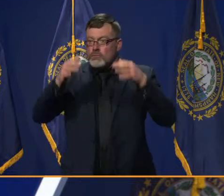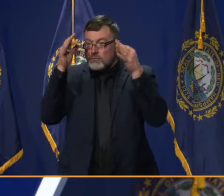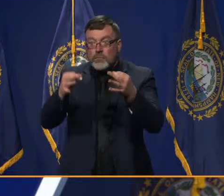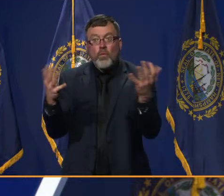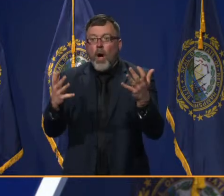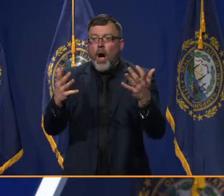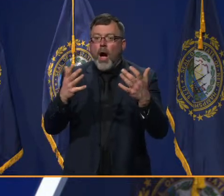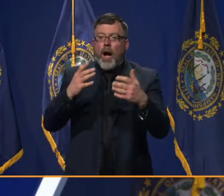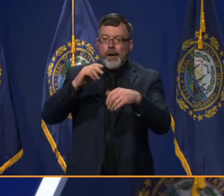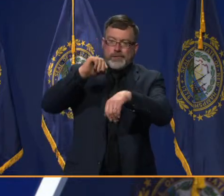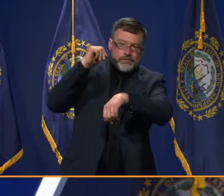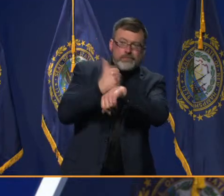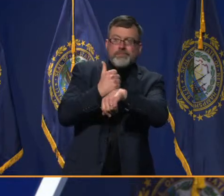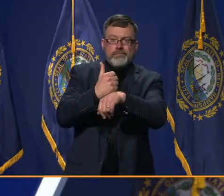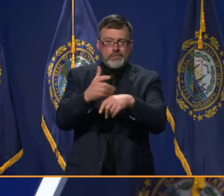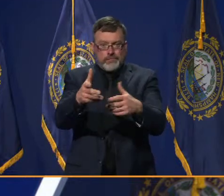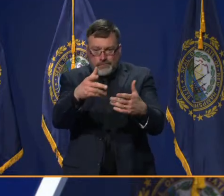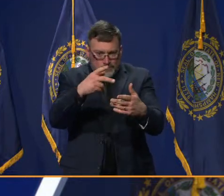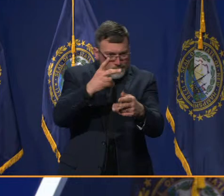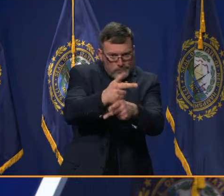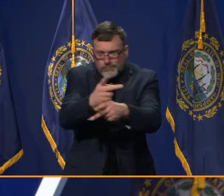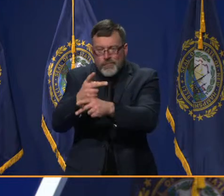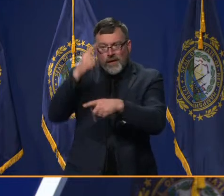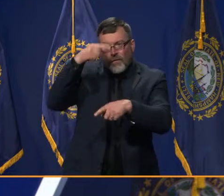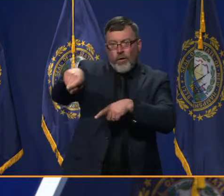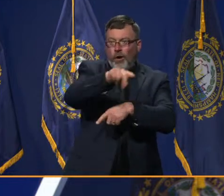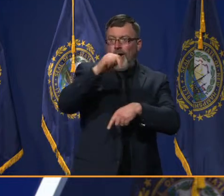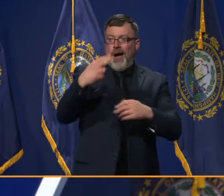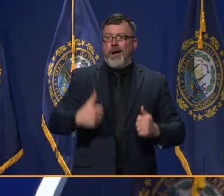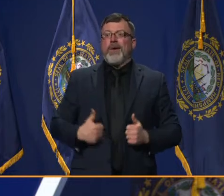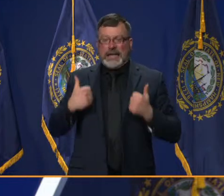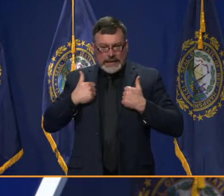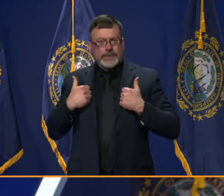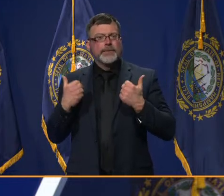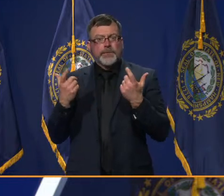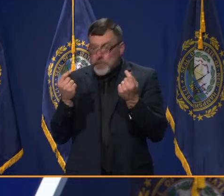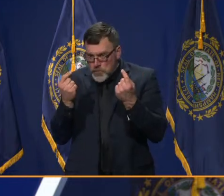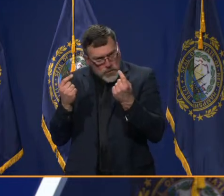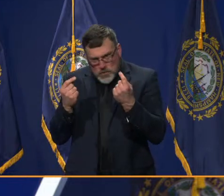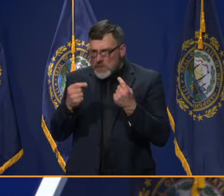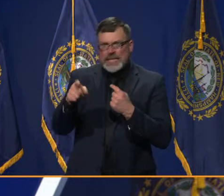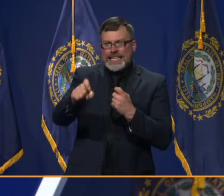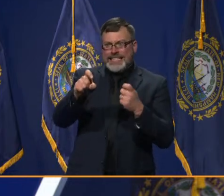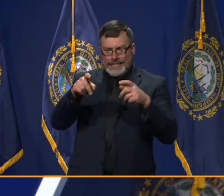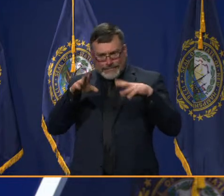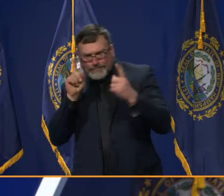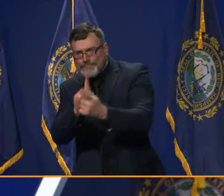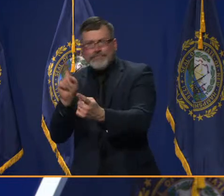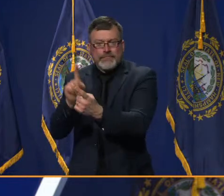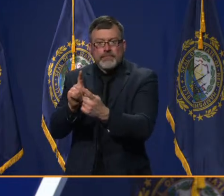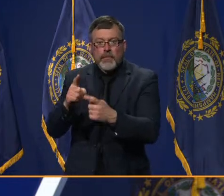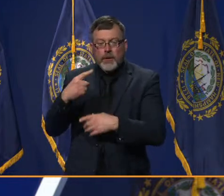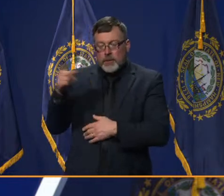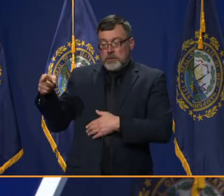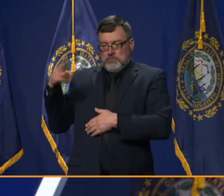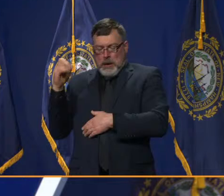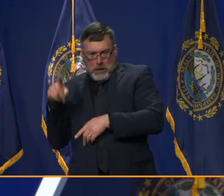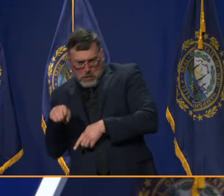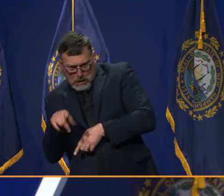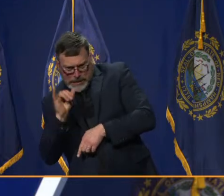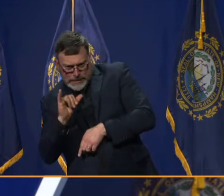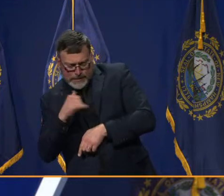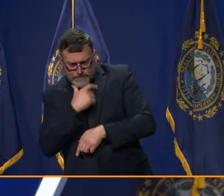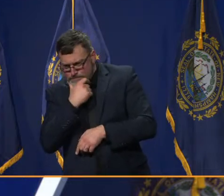appropriate care to New Hampshire's residents who desperately needed that medical attention. She committed to producing gowns